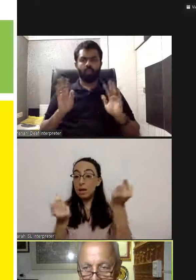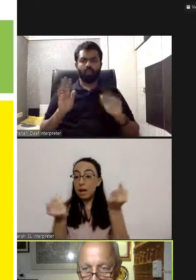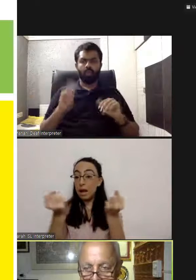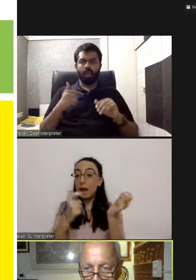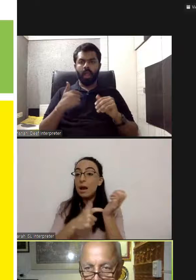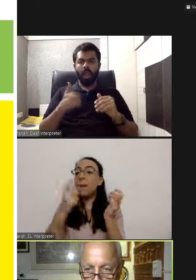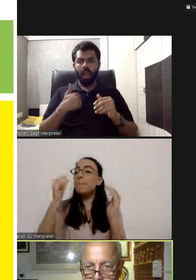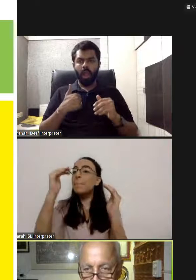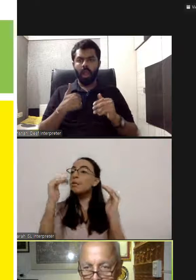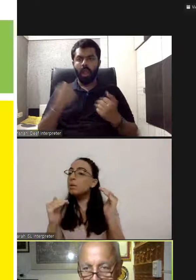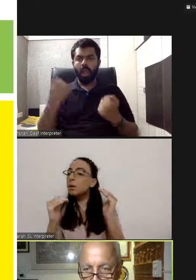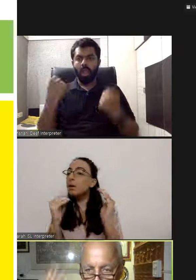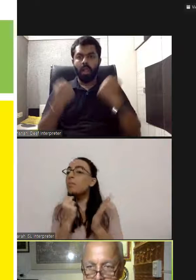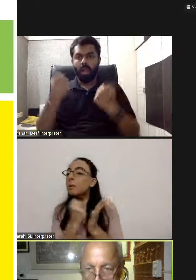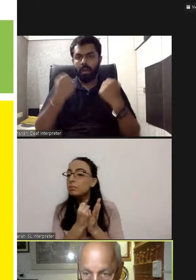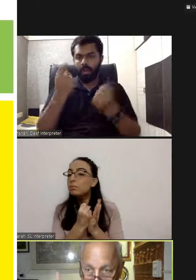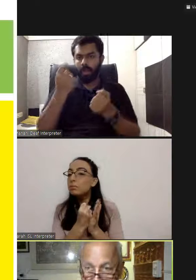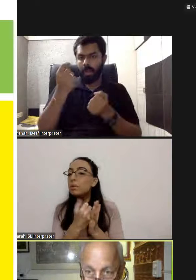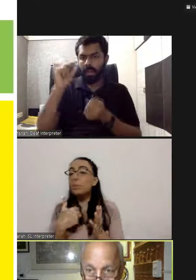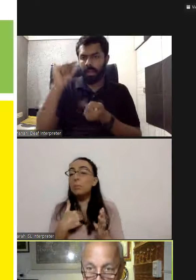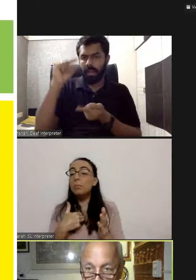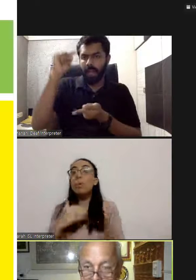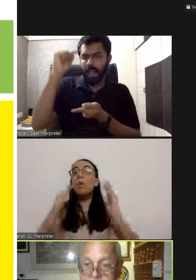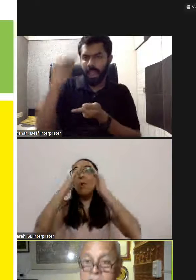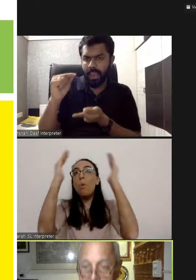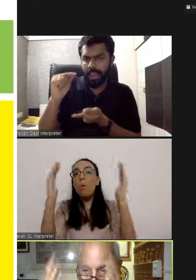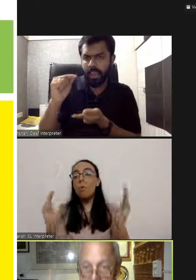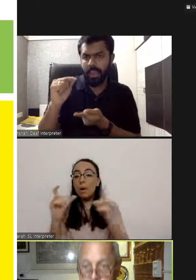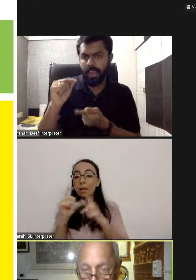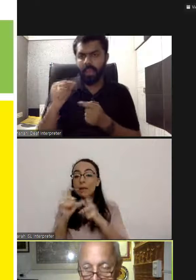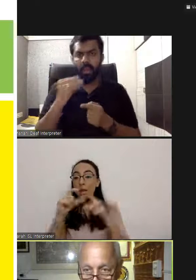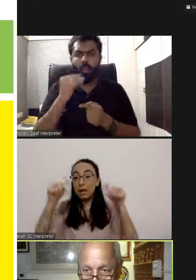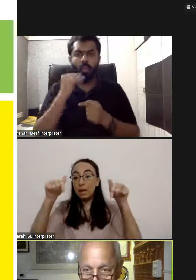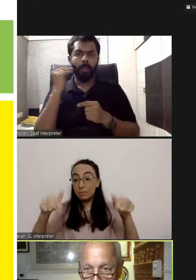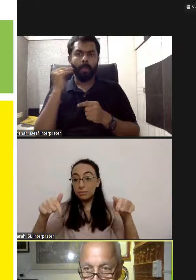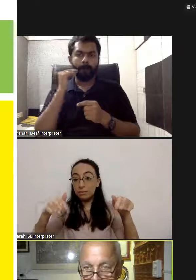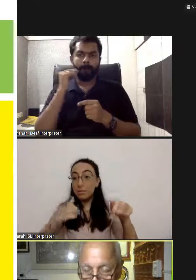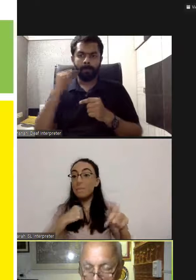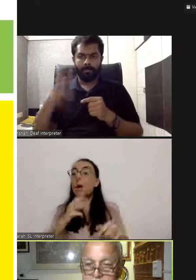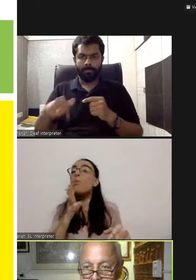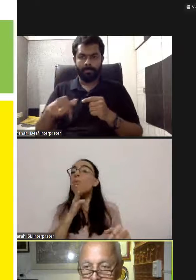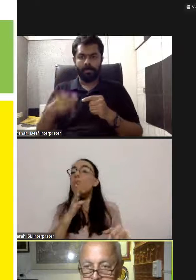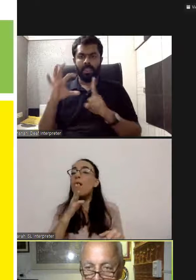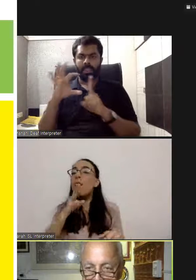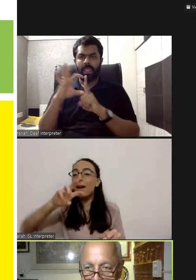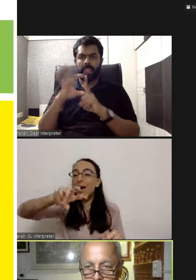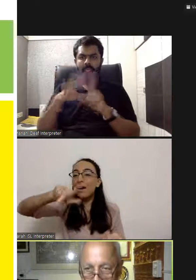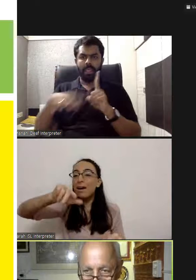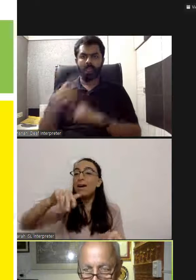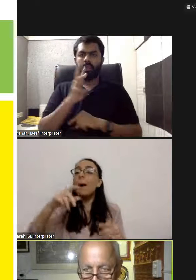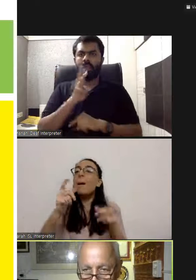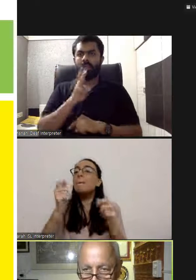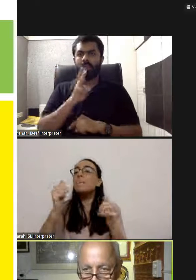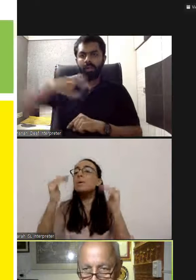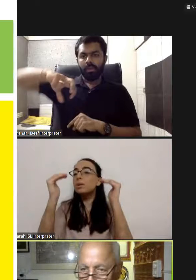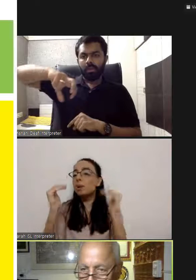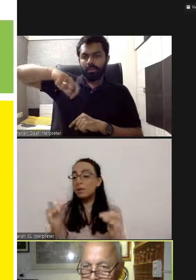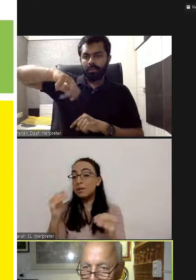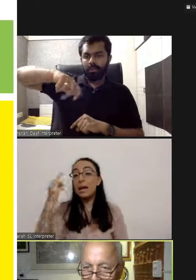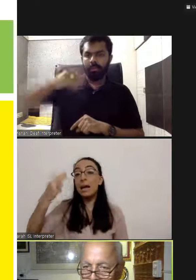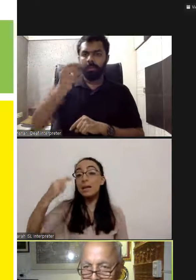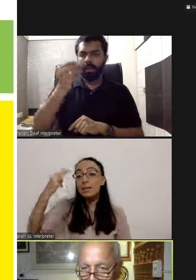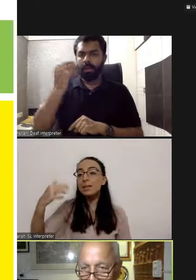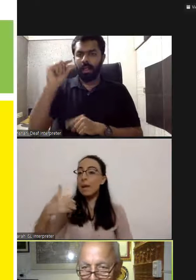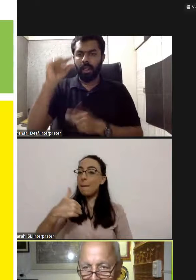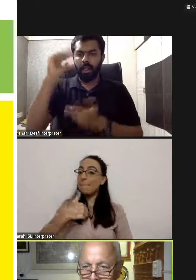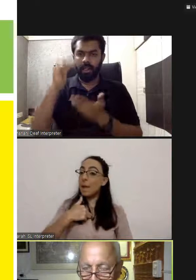water that I consume in my residence in New Delhi, they're subsidized. Because we are vocal, so they are